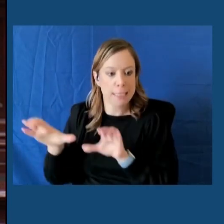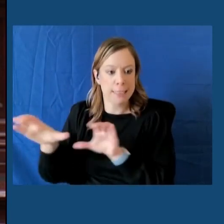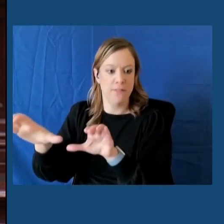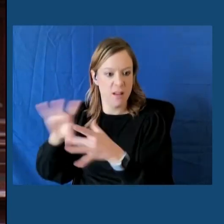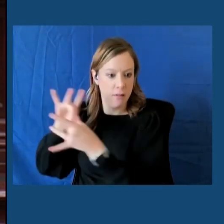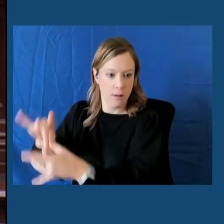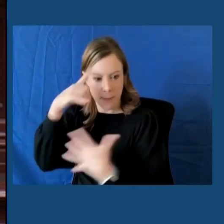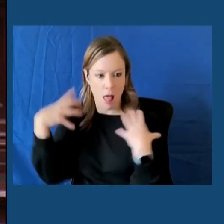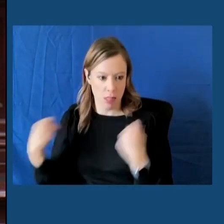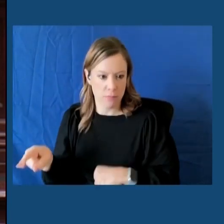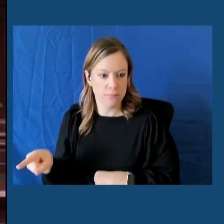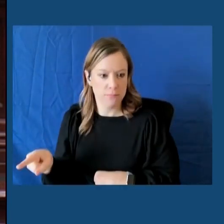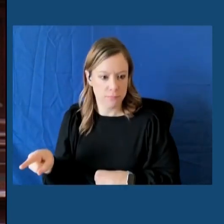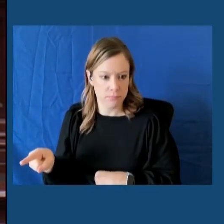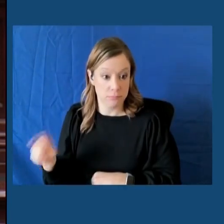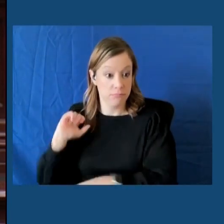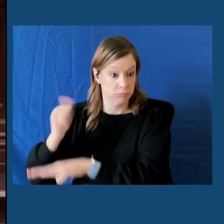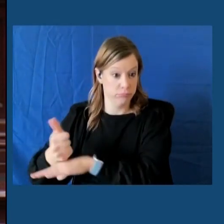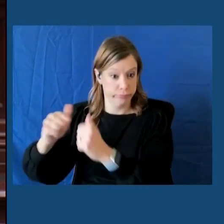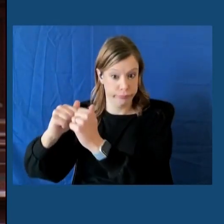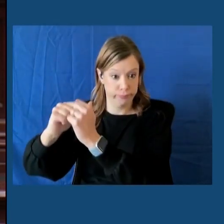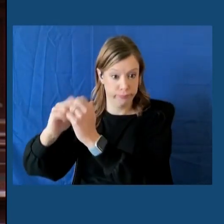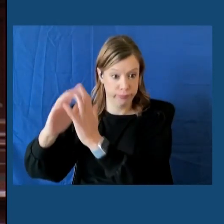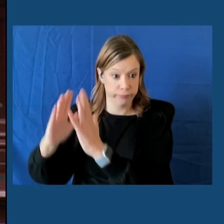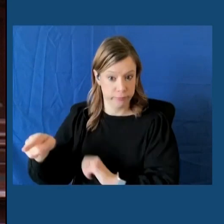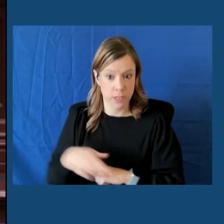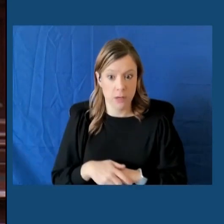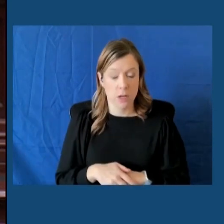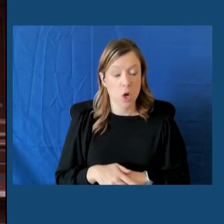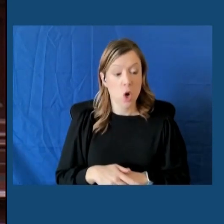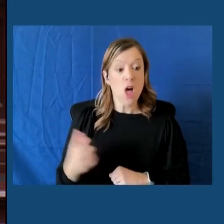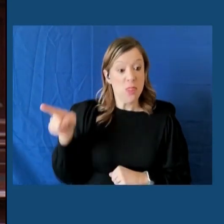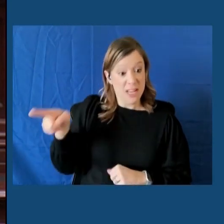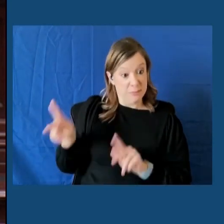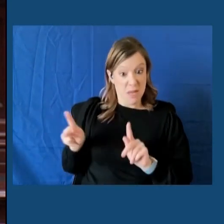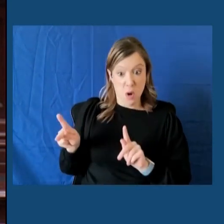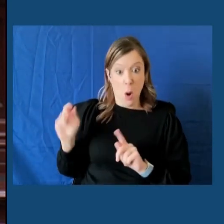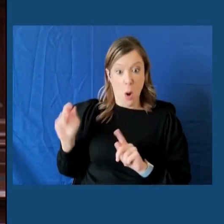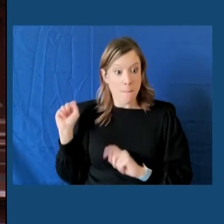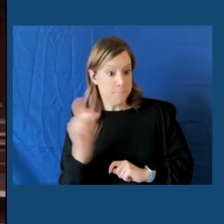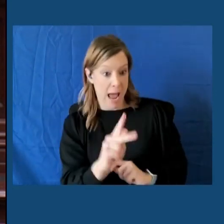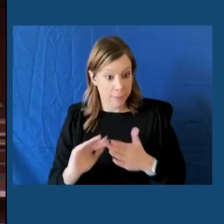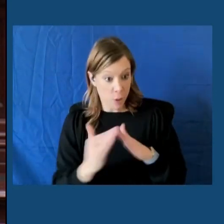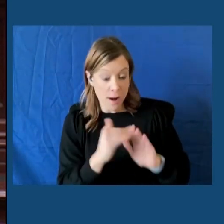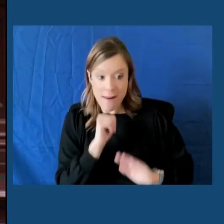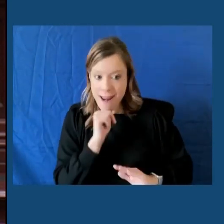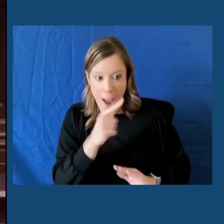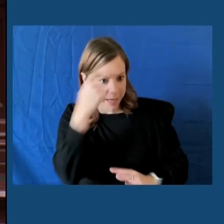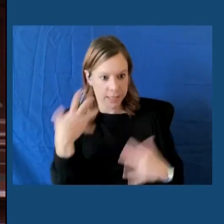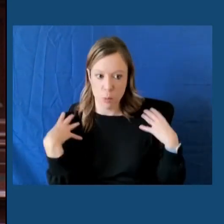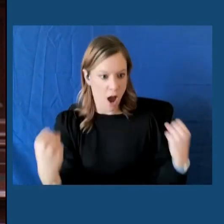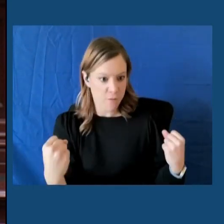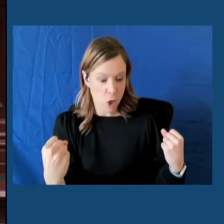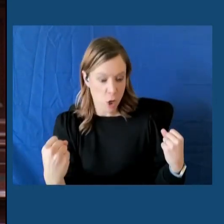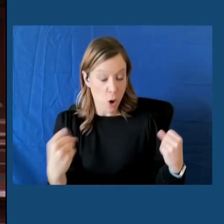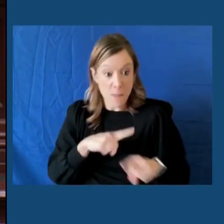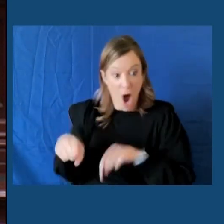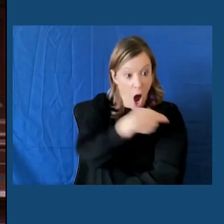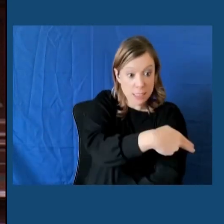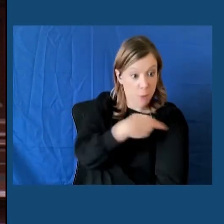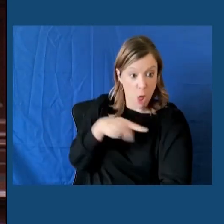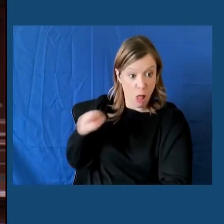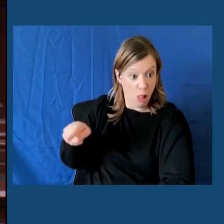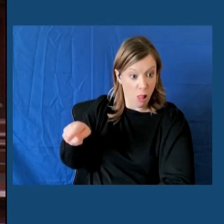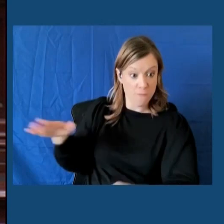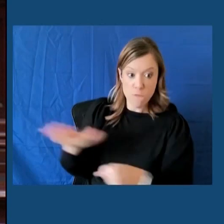communities, not because they've recovered, but because there's no more room in our hospitals. And that's